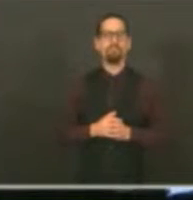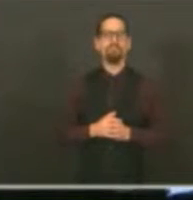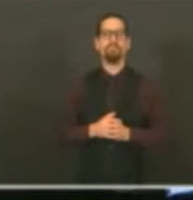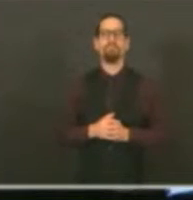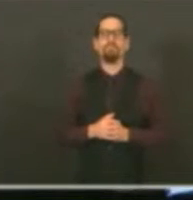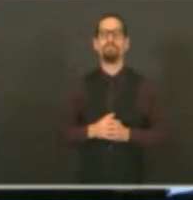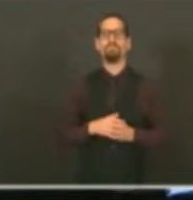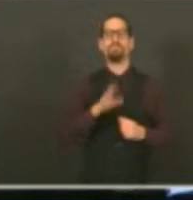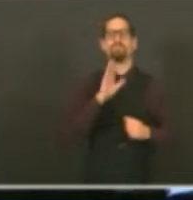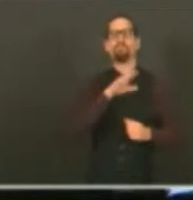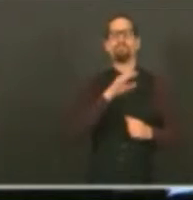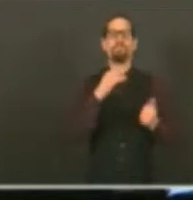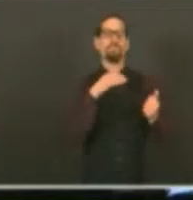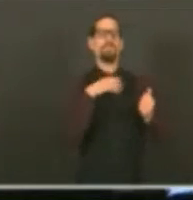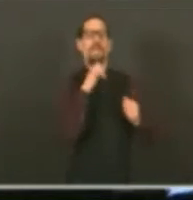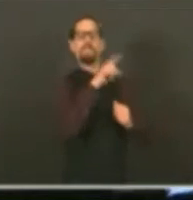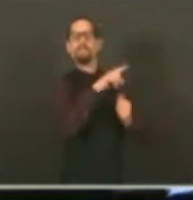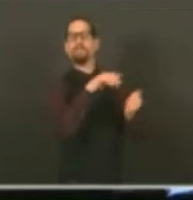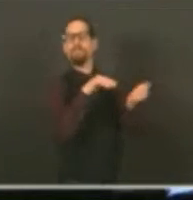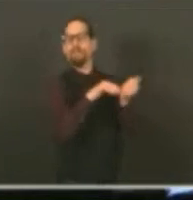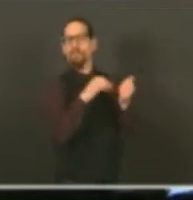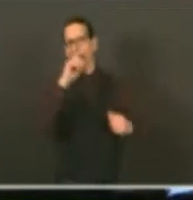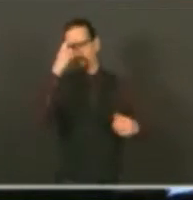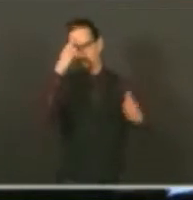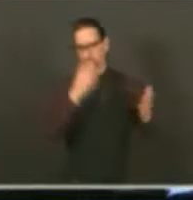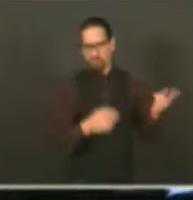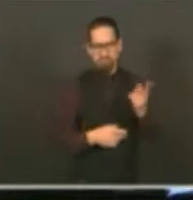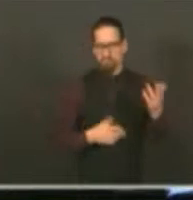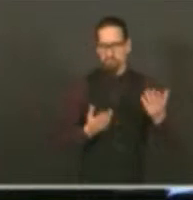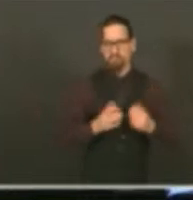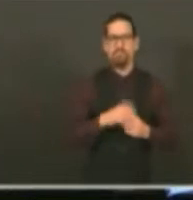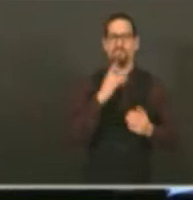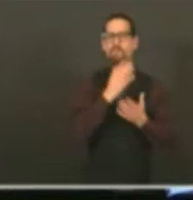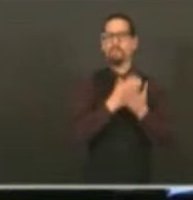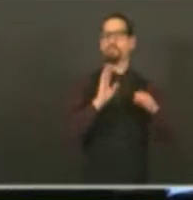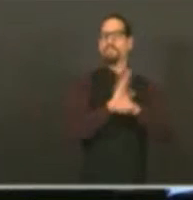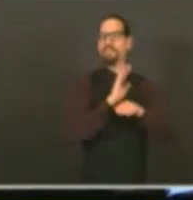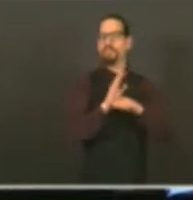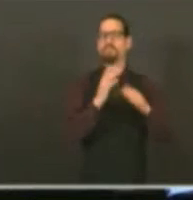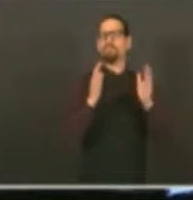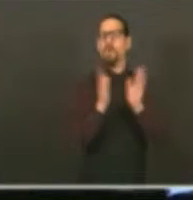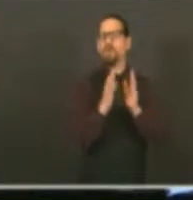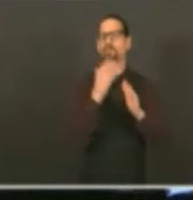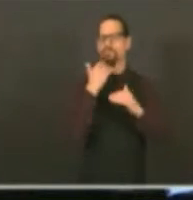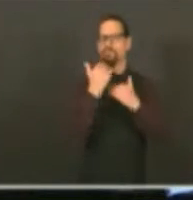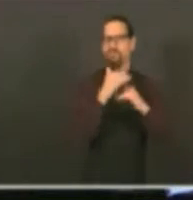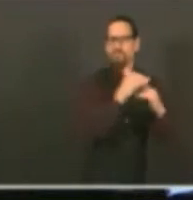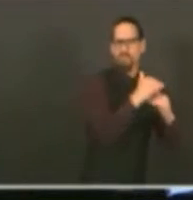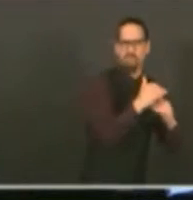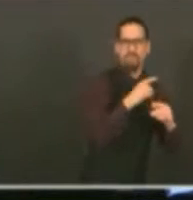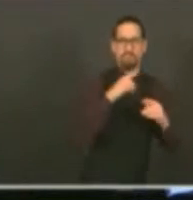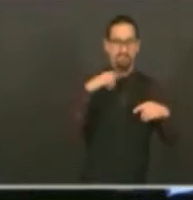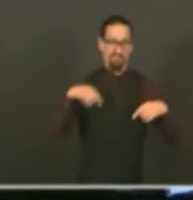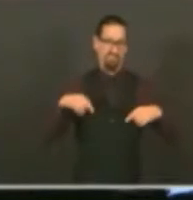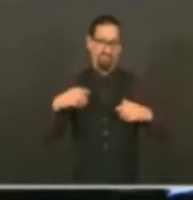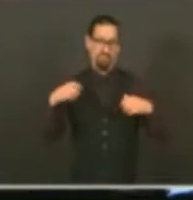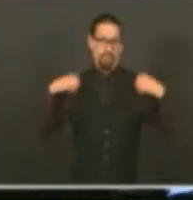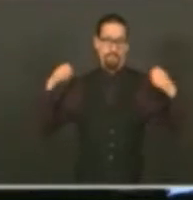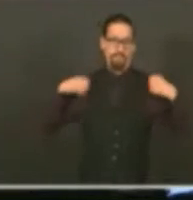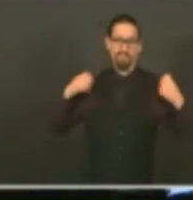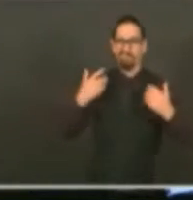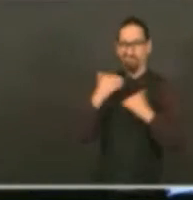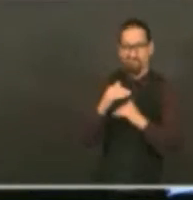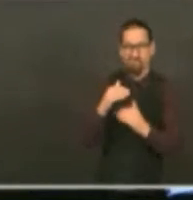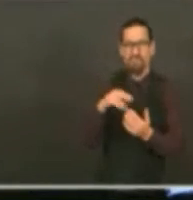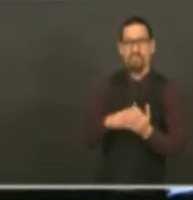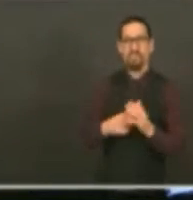of these regulations around the country. We've seen it here locally with gyms. As you extend this pause, are you prepared to see more